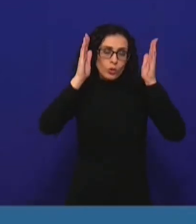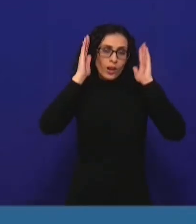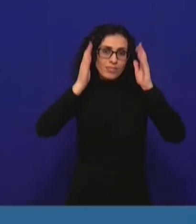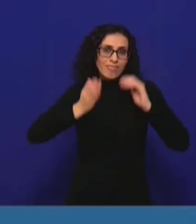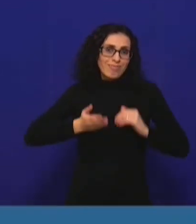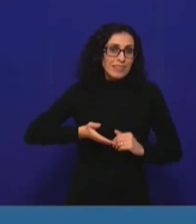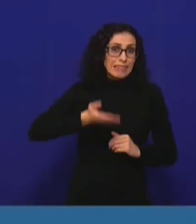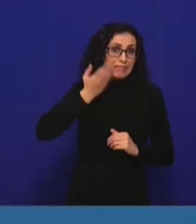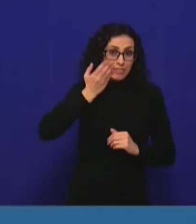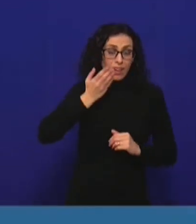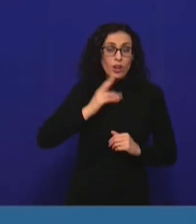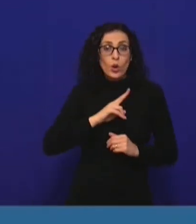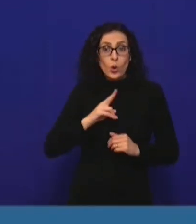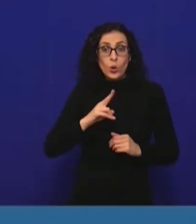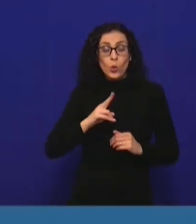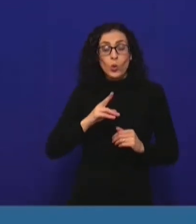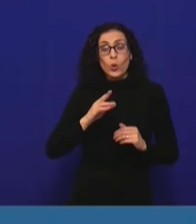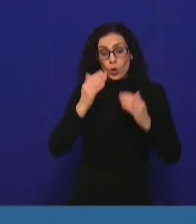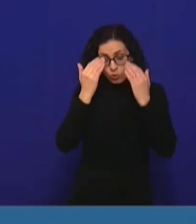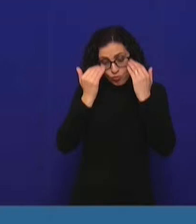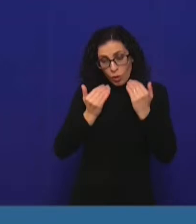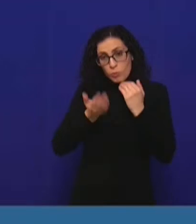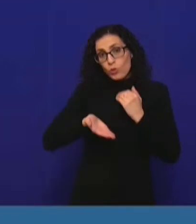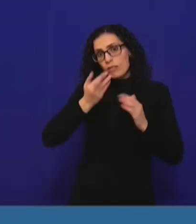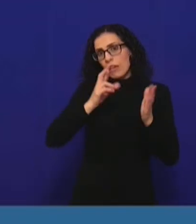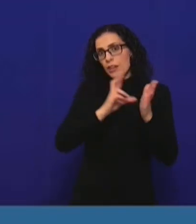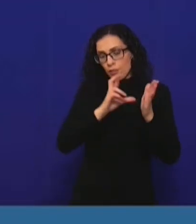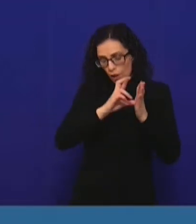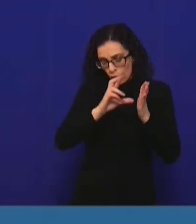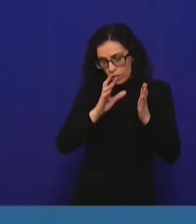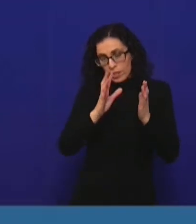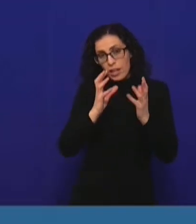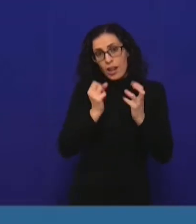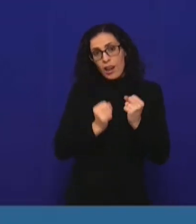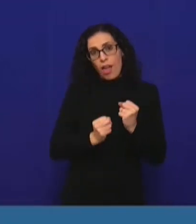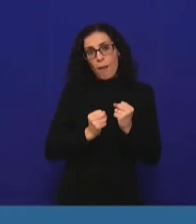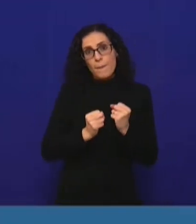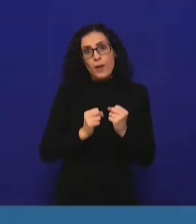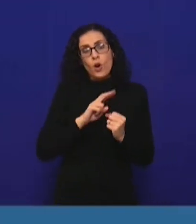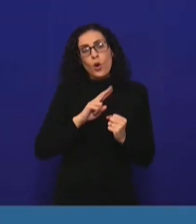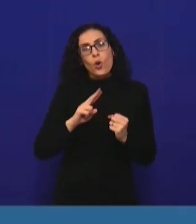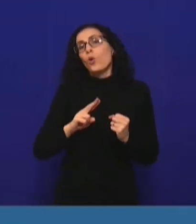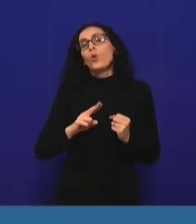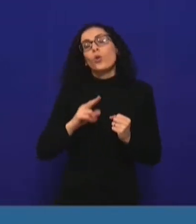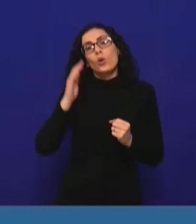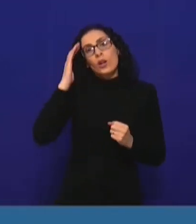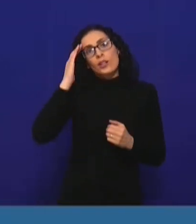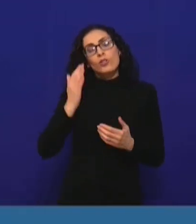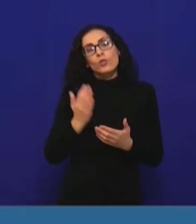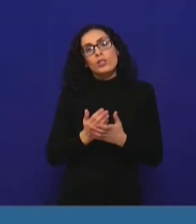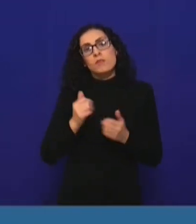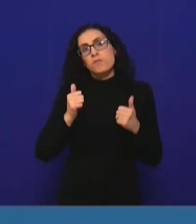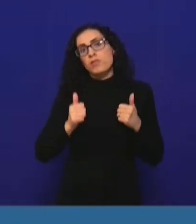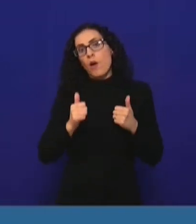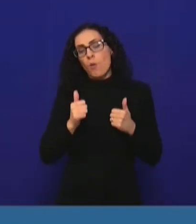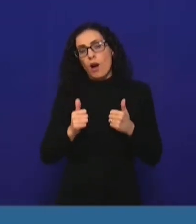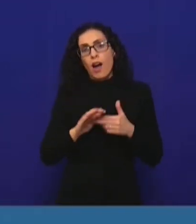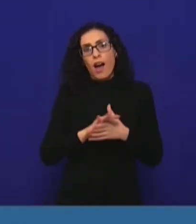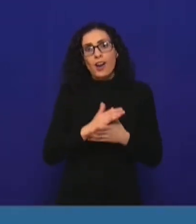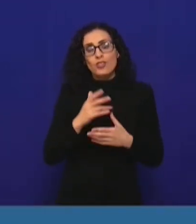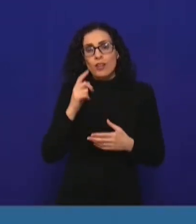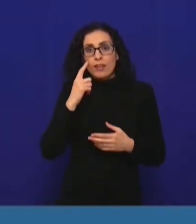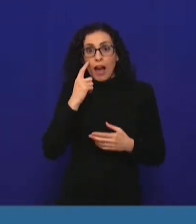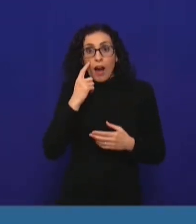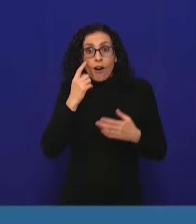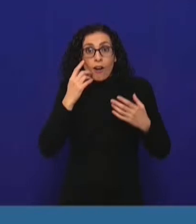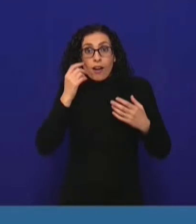anke nqogħdu attenti iktar għal miżuri li għandna persuni kollha jieħdu ħsieb iktar bħala prevenzjoni għax il-fatt li nafu dal-UK